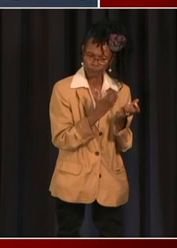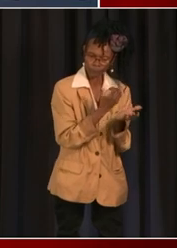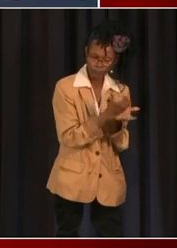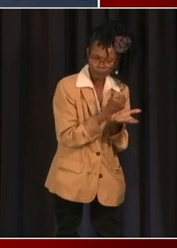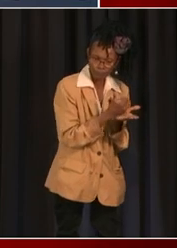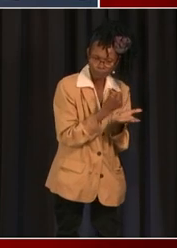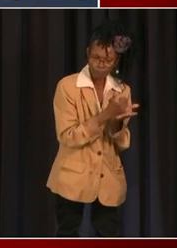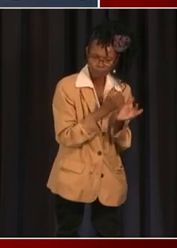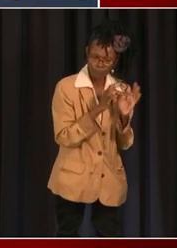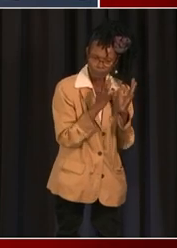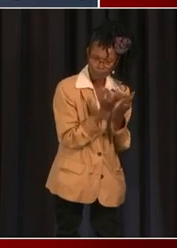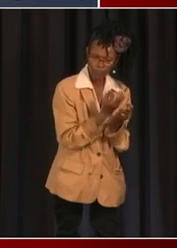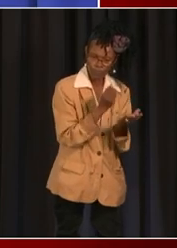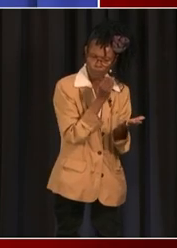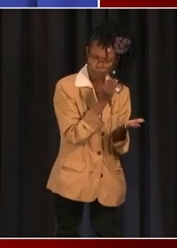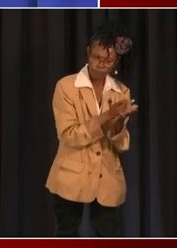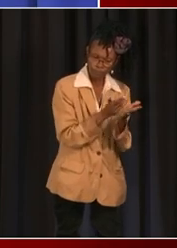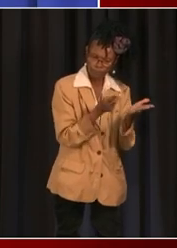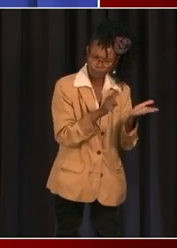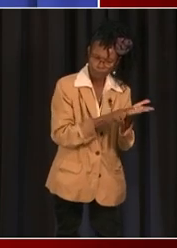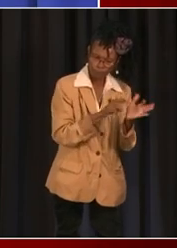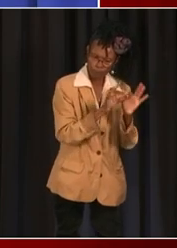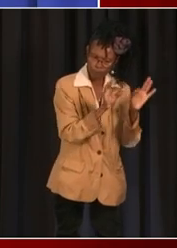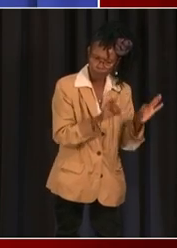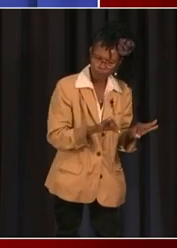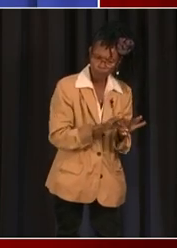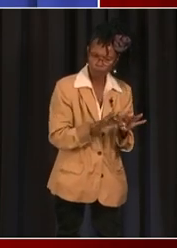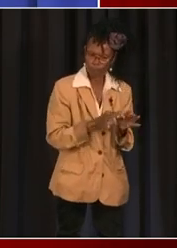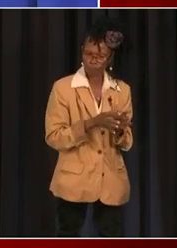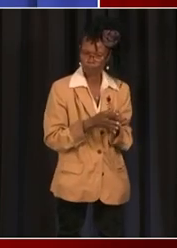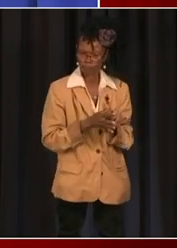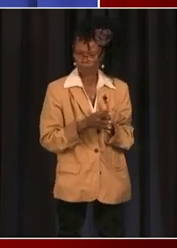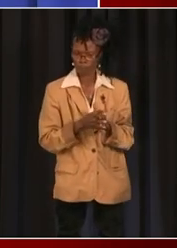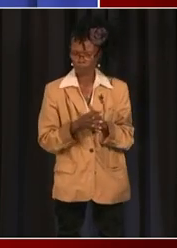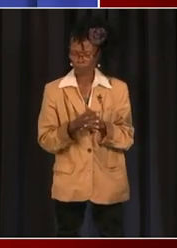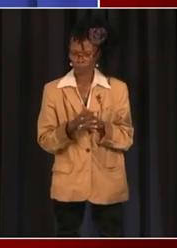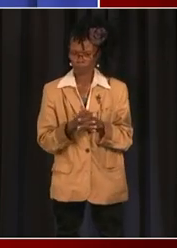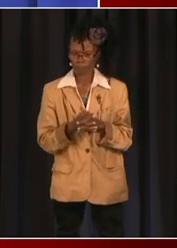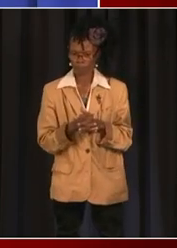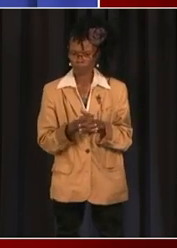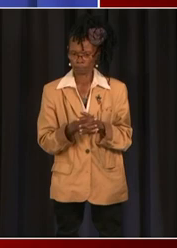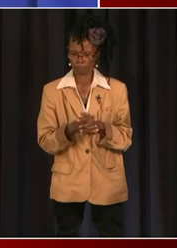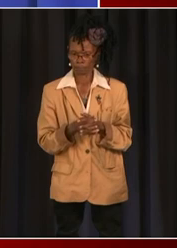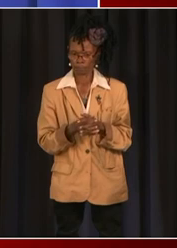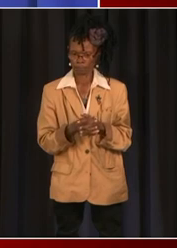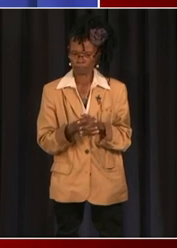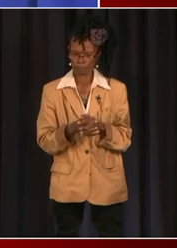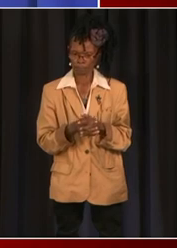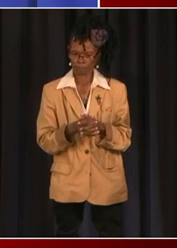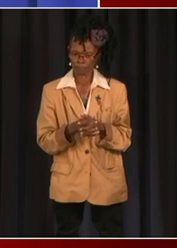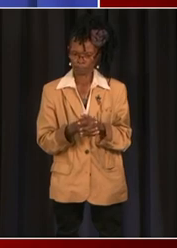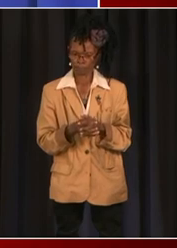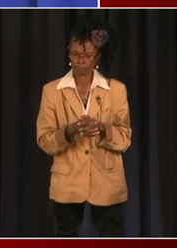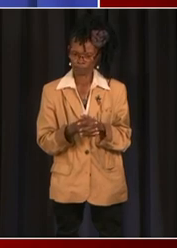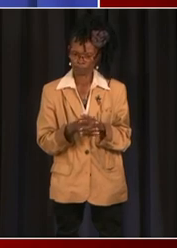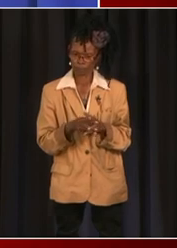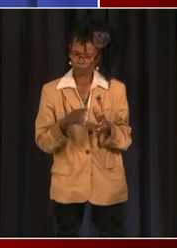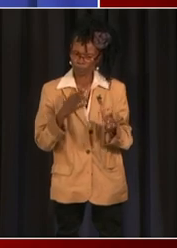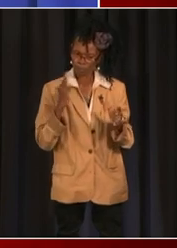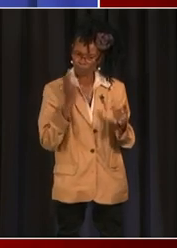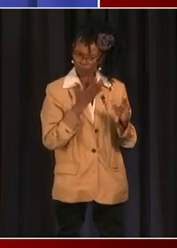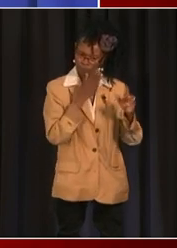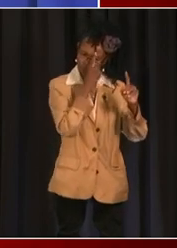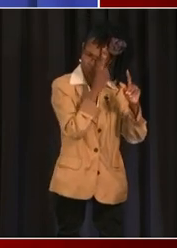from families. For families, it's critically important. It is going to help us achieve the goals of making sure we are able to test